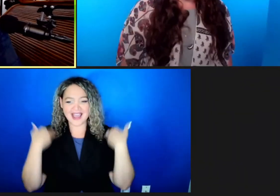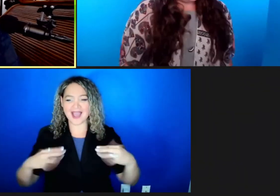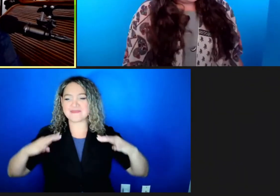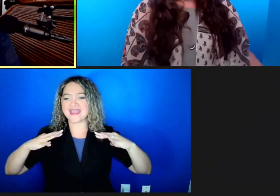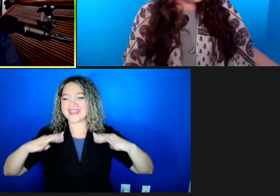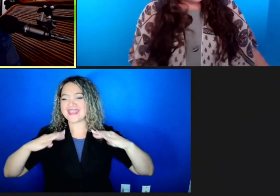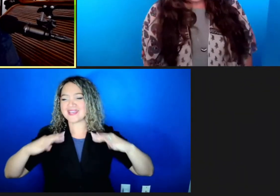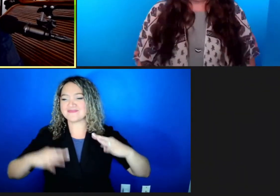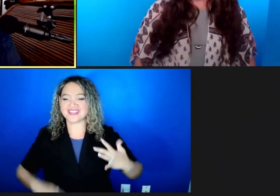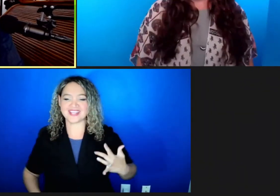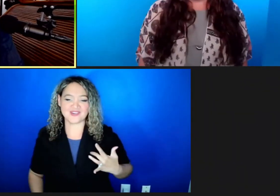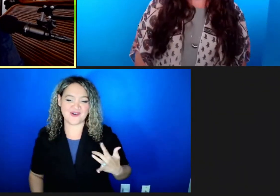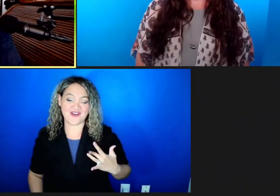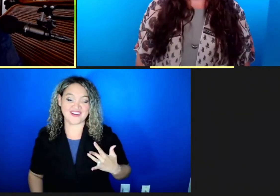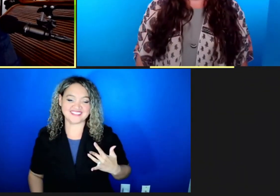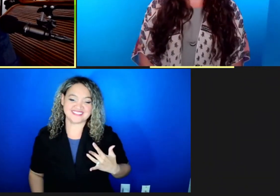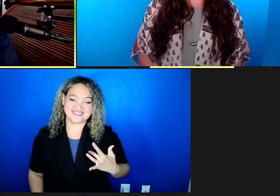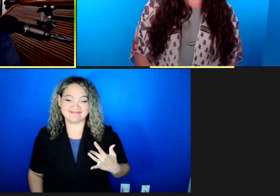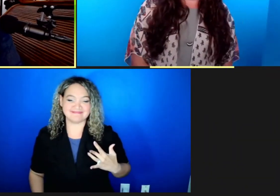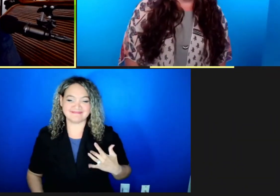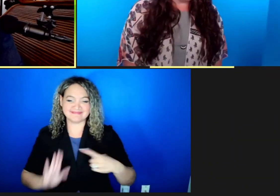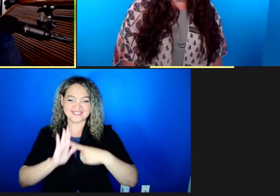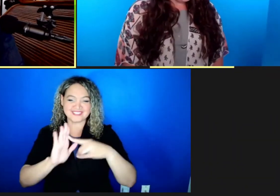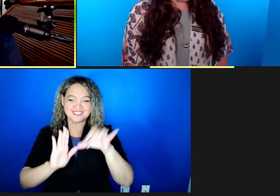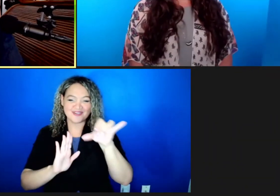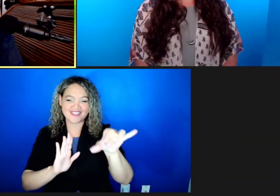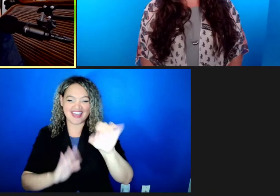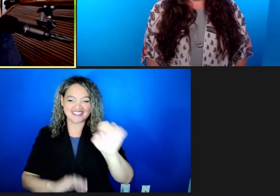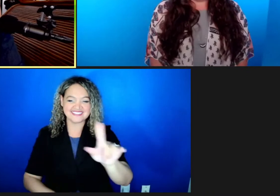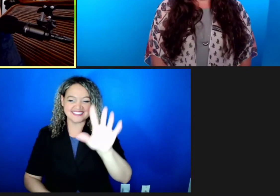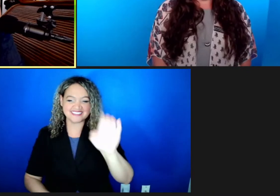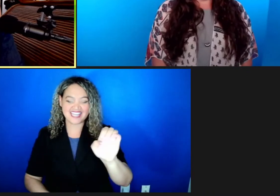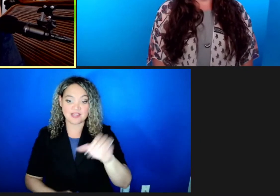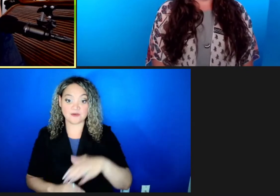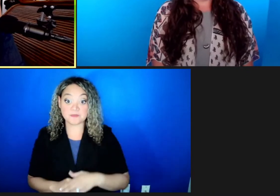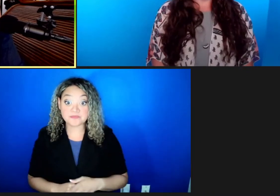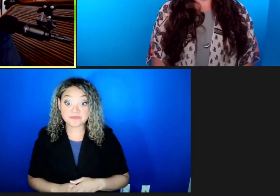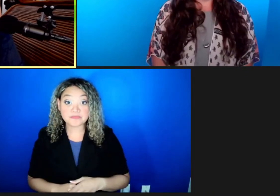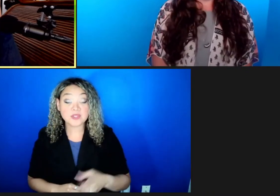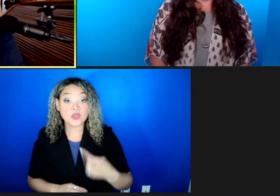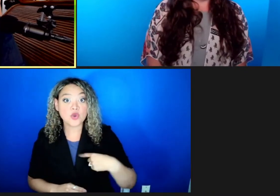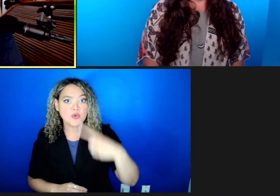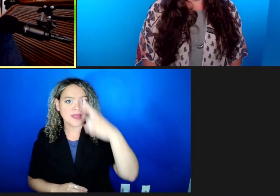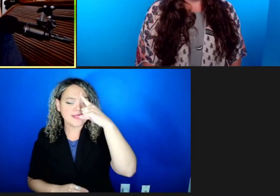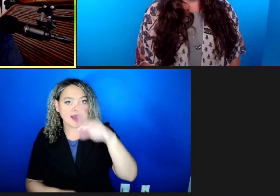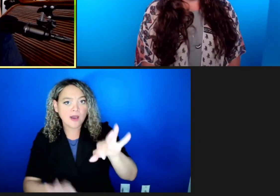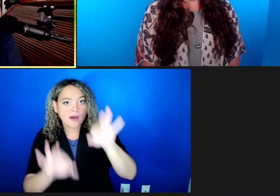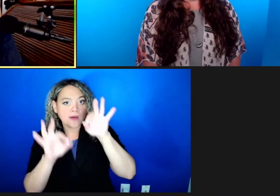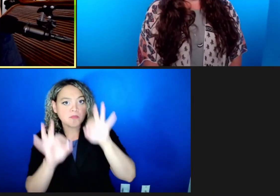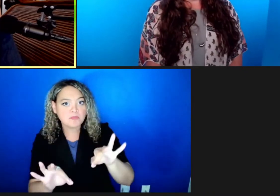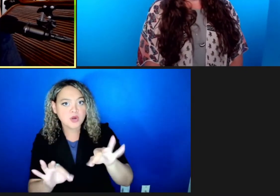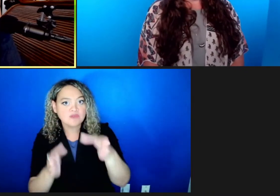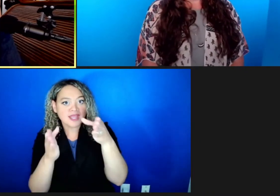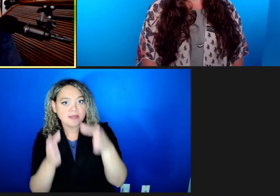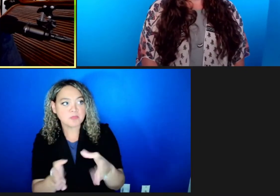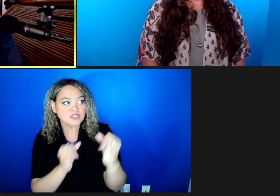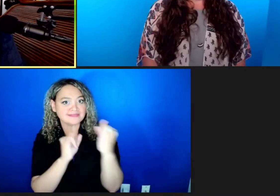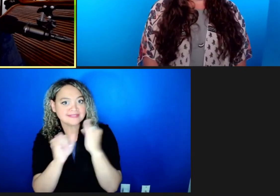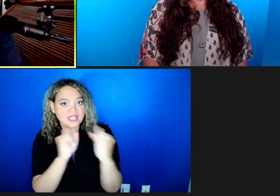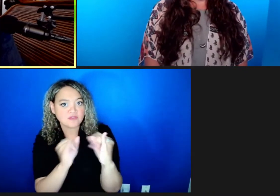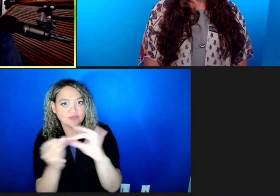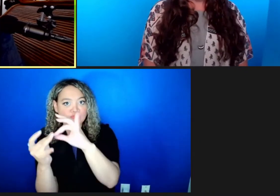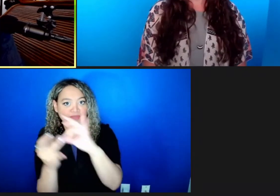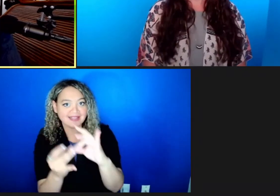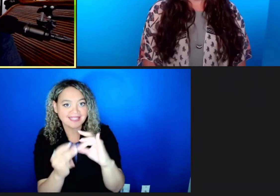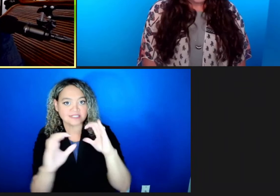just never get to kind of show that side. Well, we thought that you would be a perfect person to interview on the show about